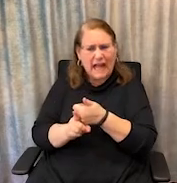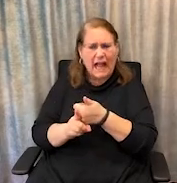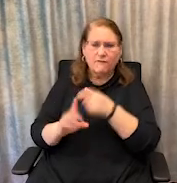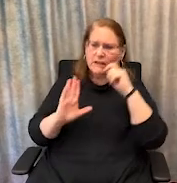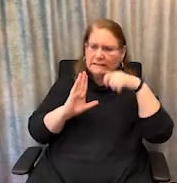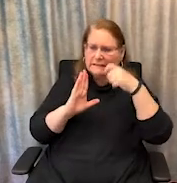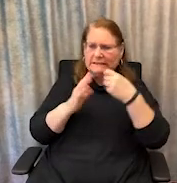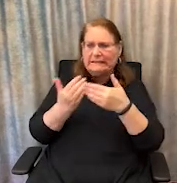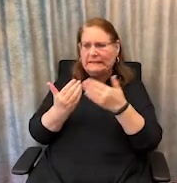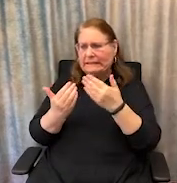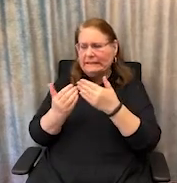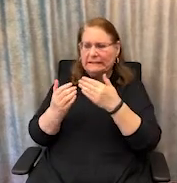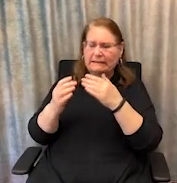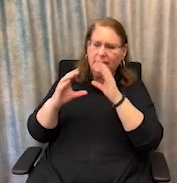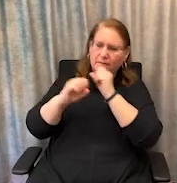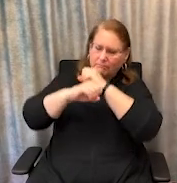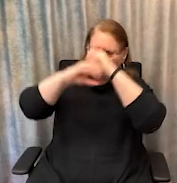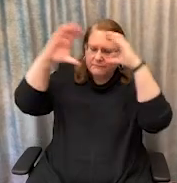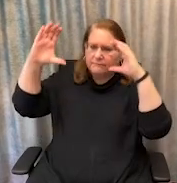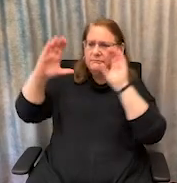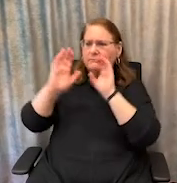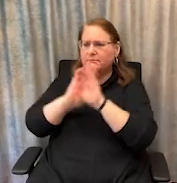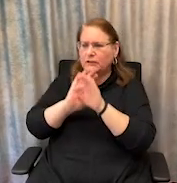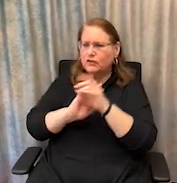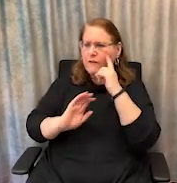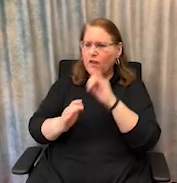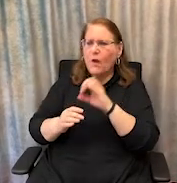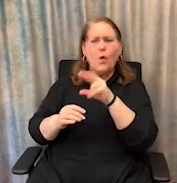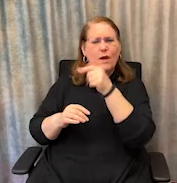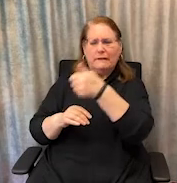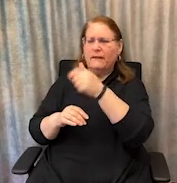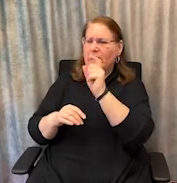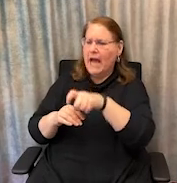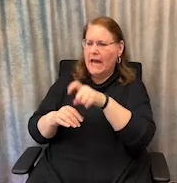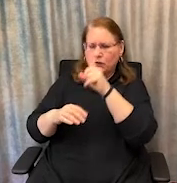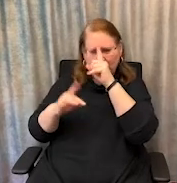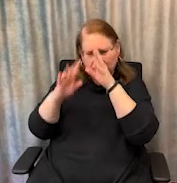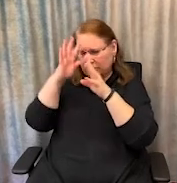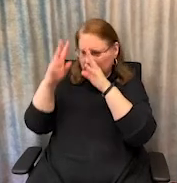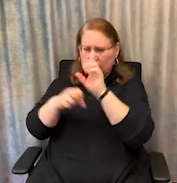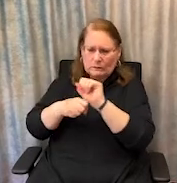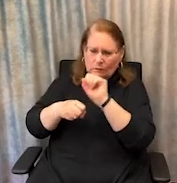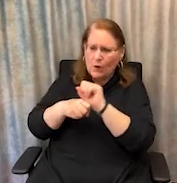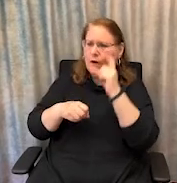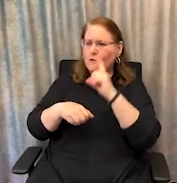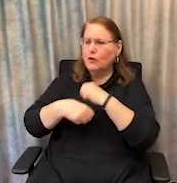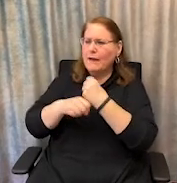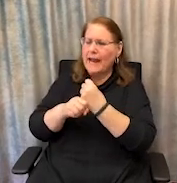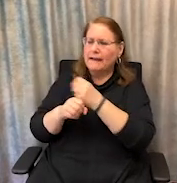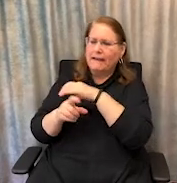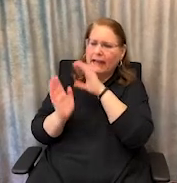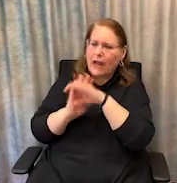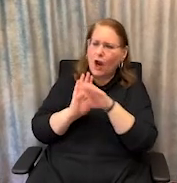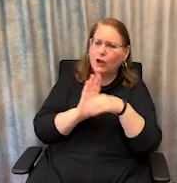cinematic approach, or did you have to do a lot of the work to create the characters and the settings?